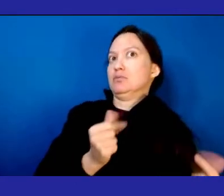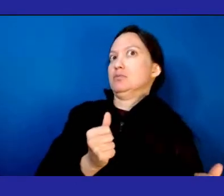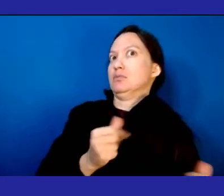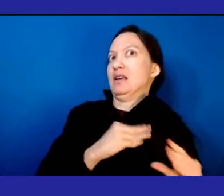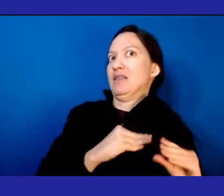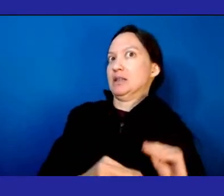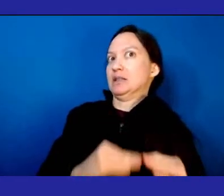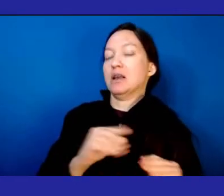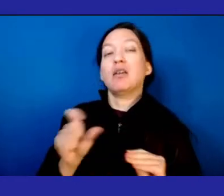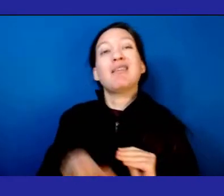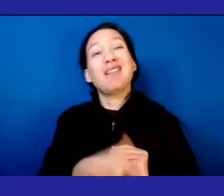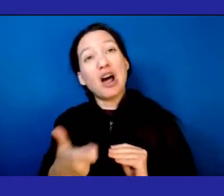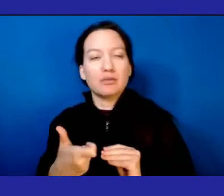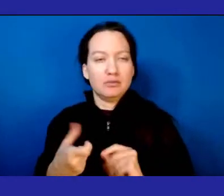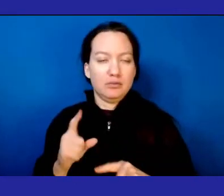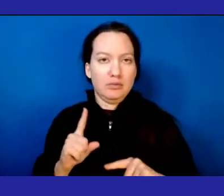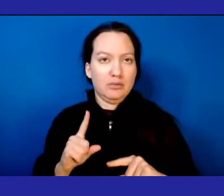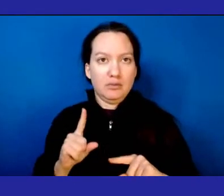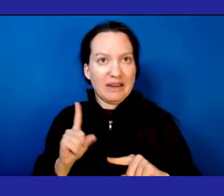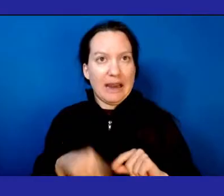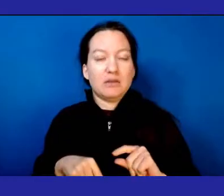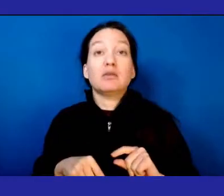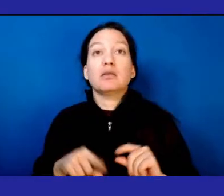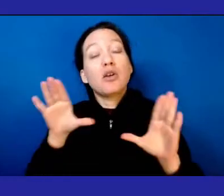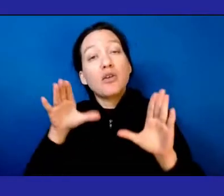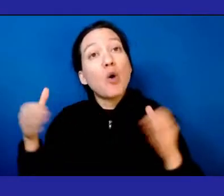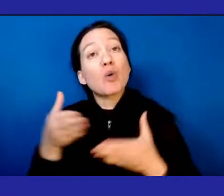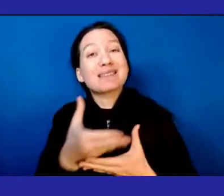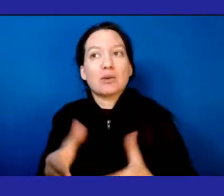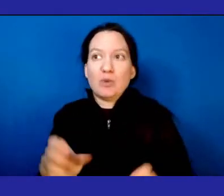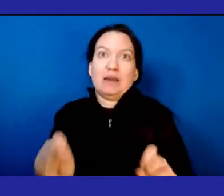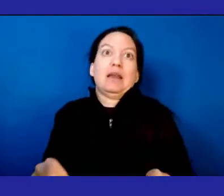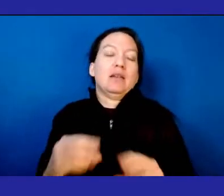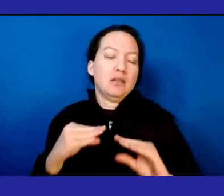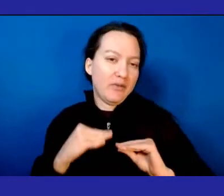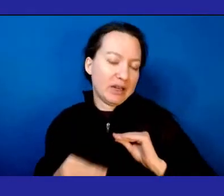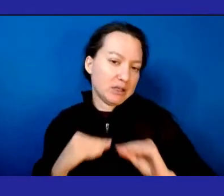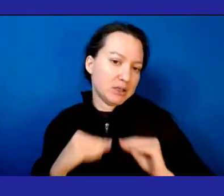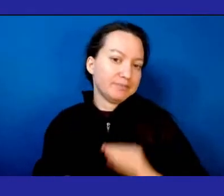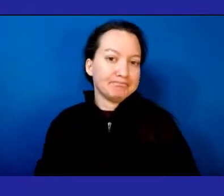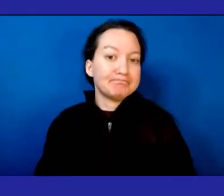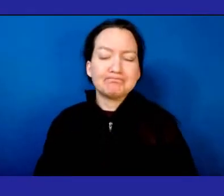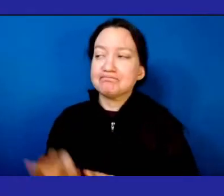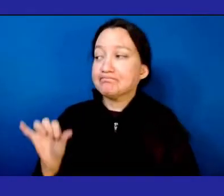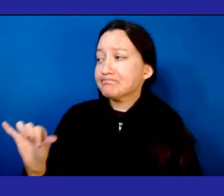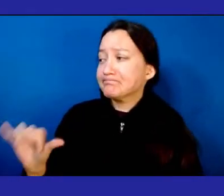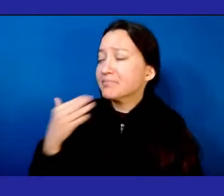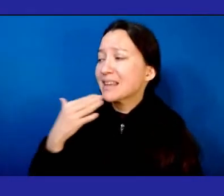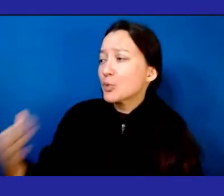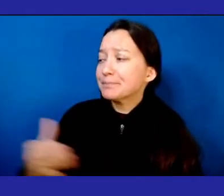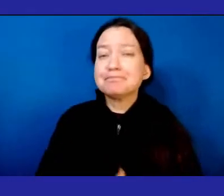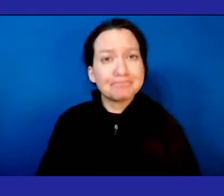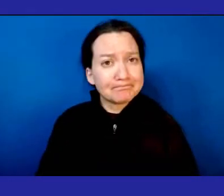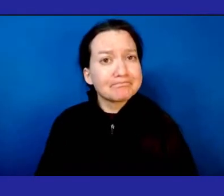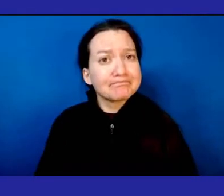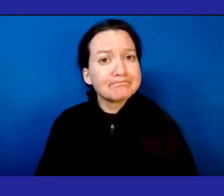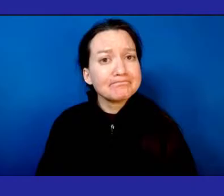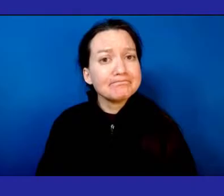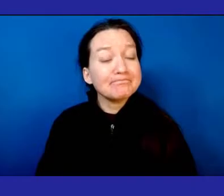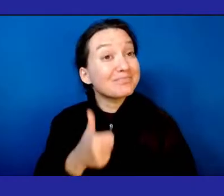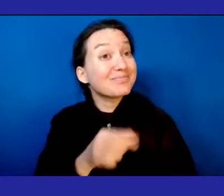and the other things that we can't. So let's focus on the things that we can fix. Thank you. Very good,